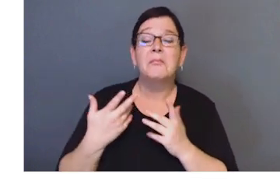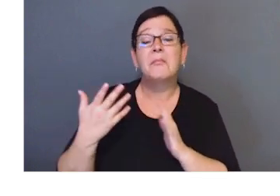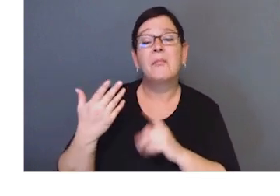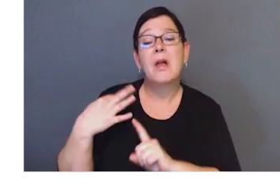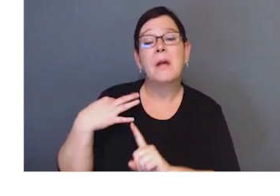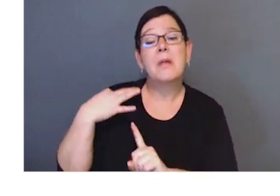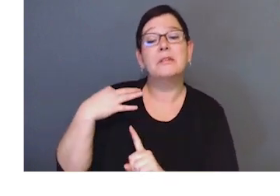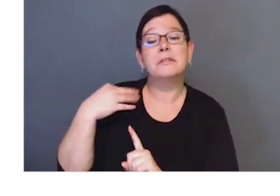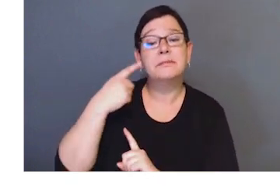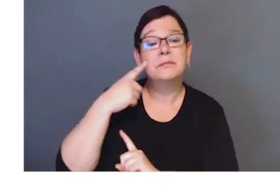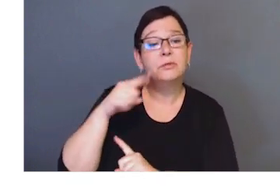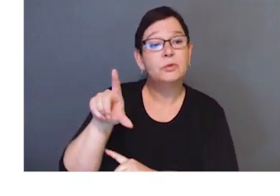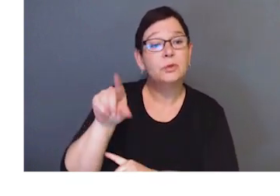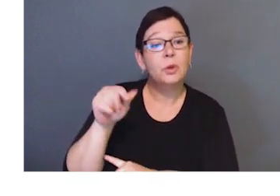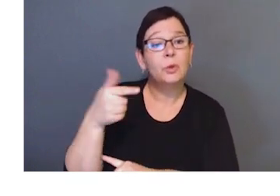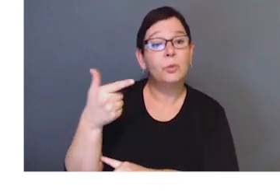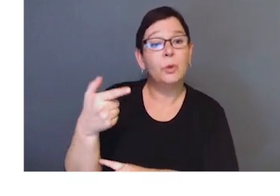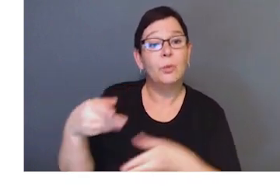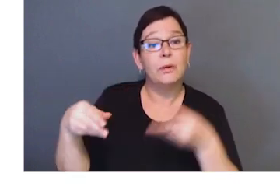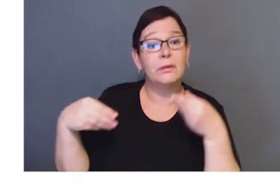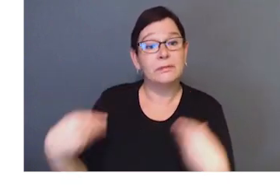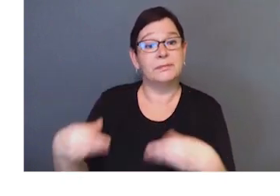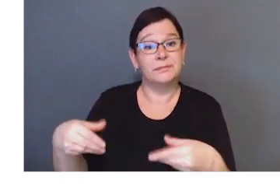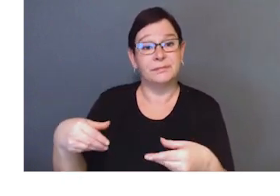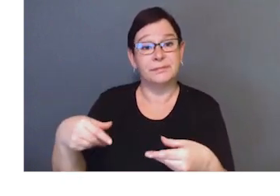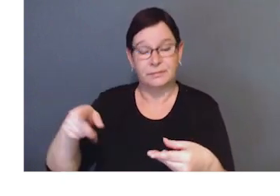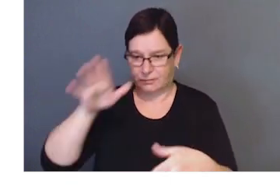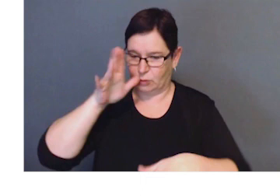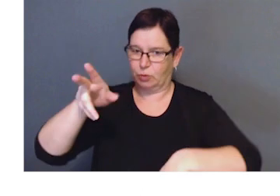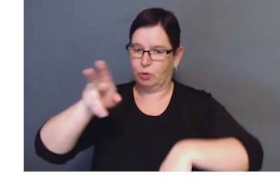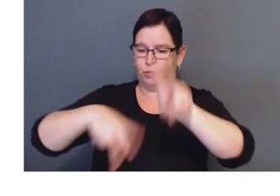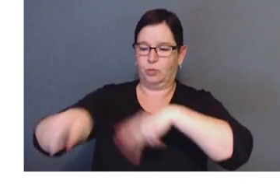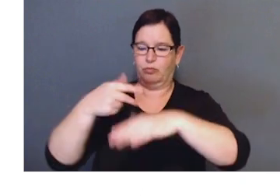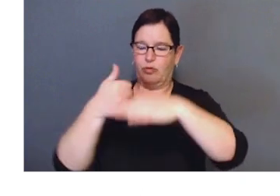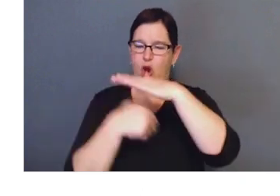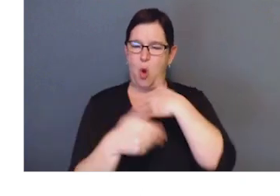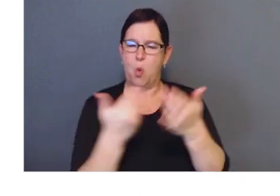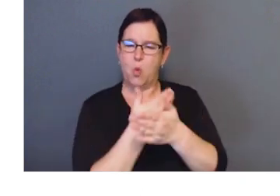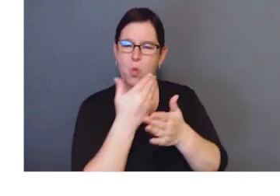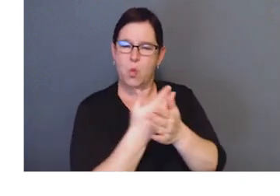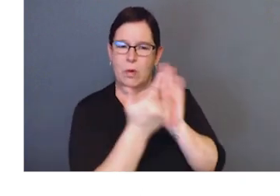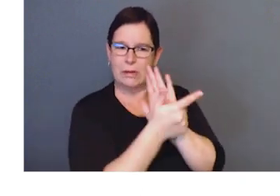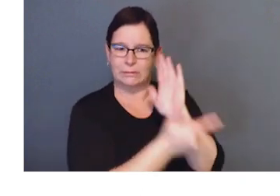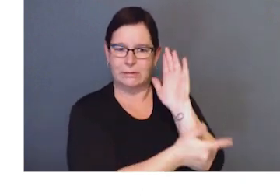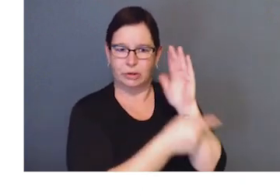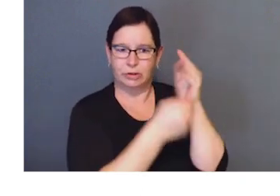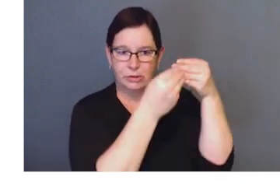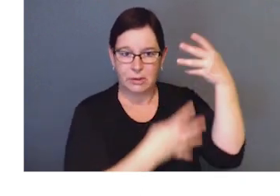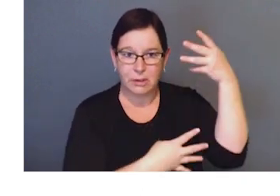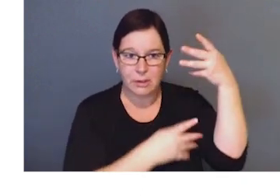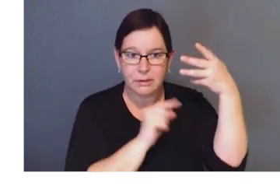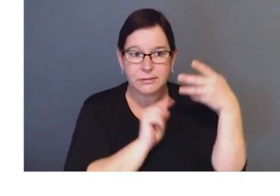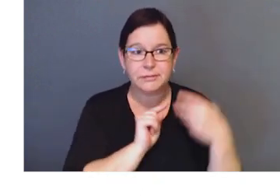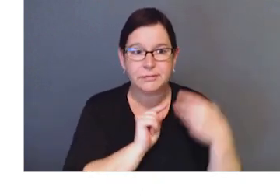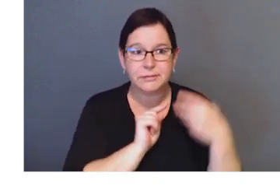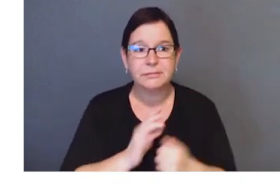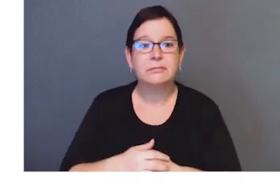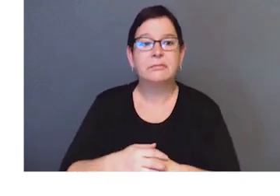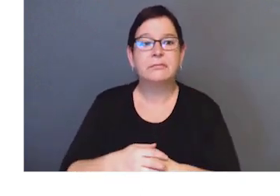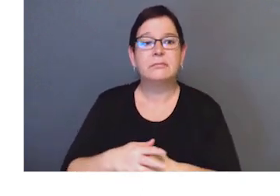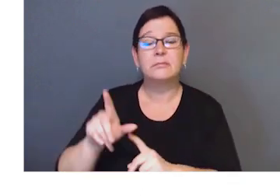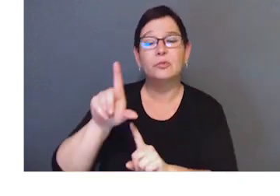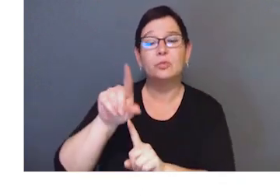Applications for the 2020 tax year or earlier are assessed under the previous criteria. This means, for